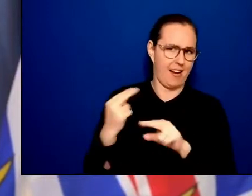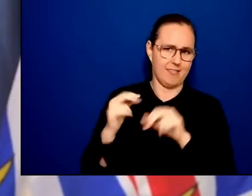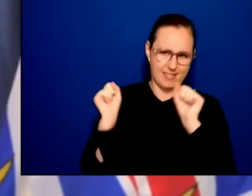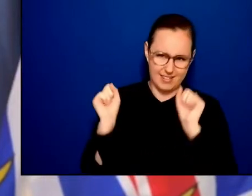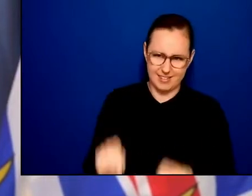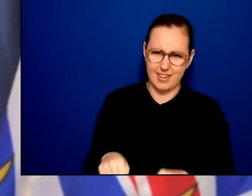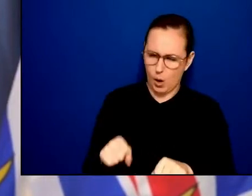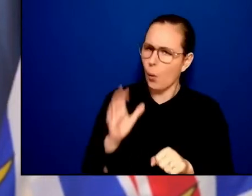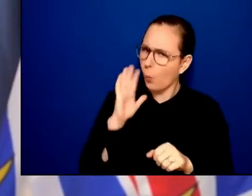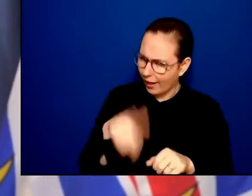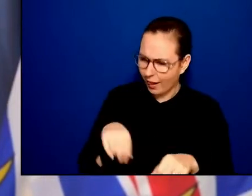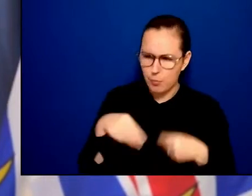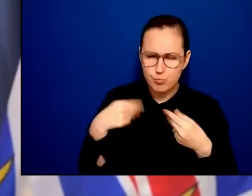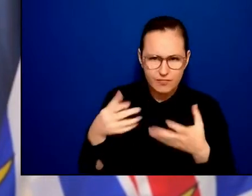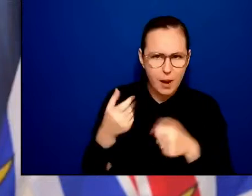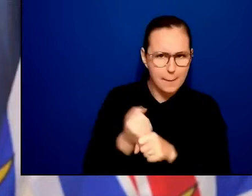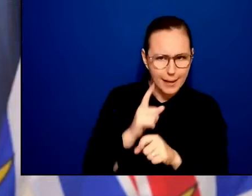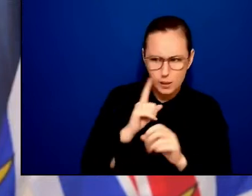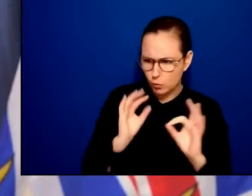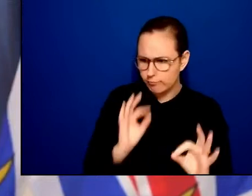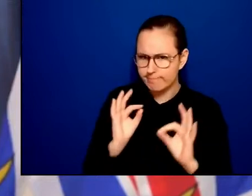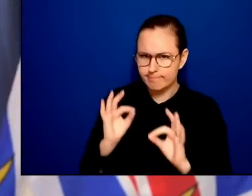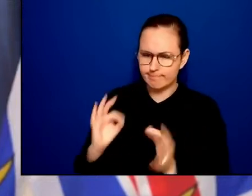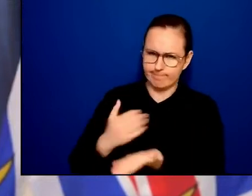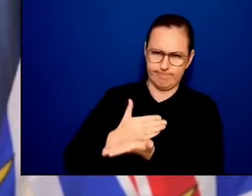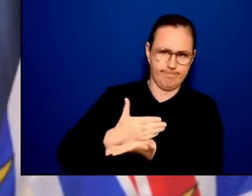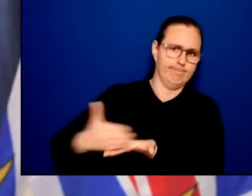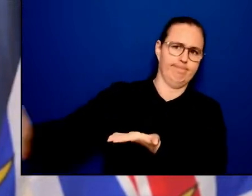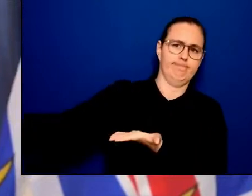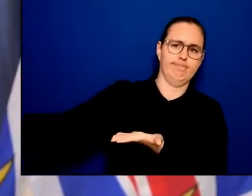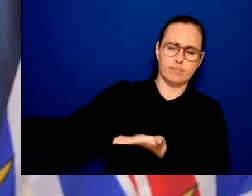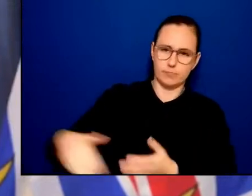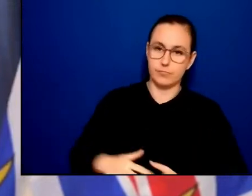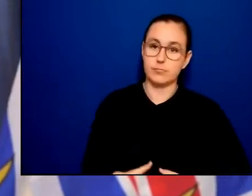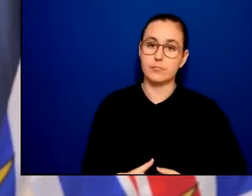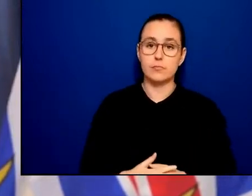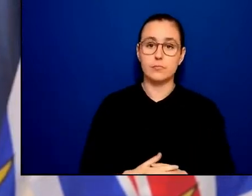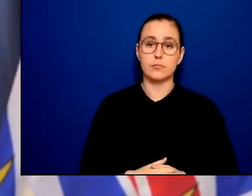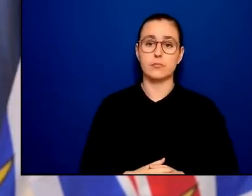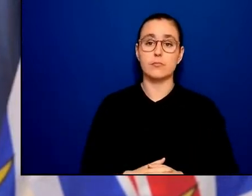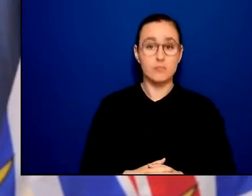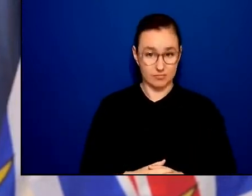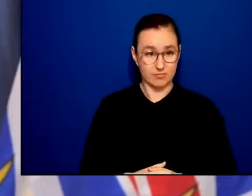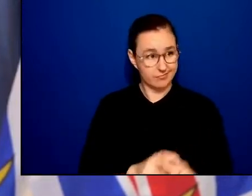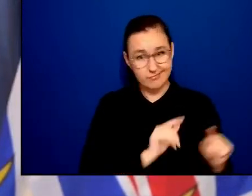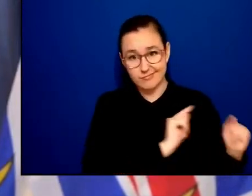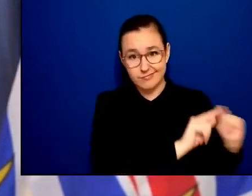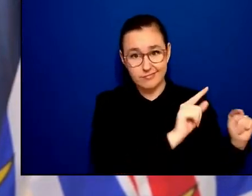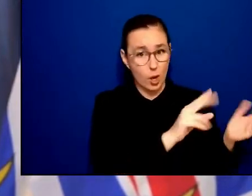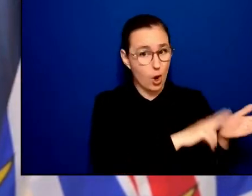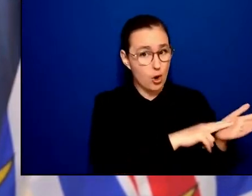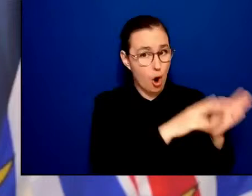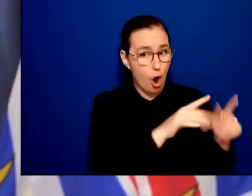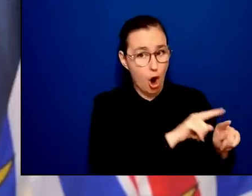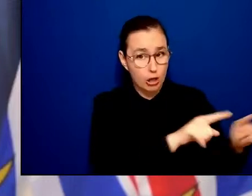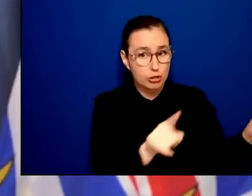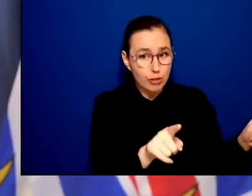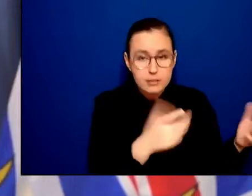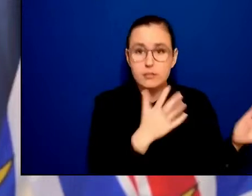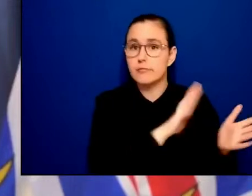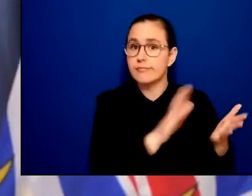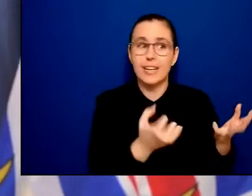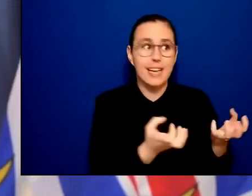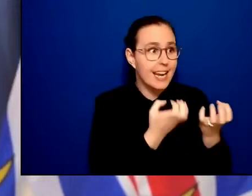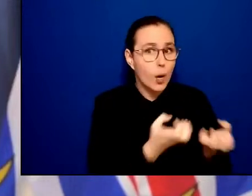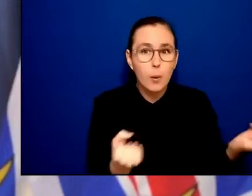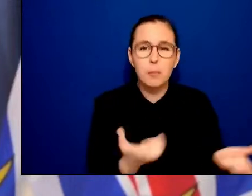happen. Our maintenance contractors have gathered all the heavy equipment they can. They are ready to clear roads. They are waiting for the signal of when it is